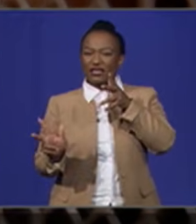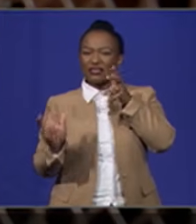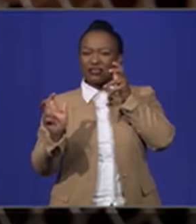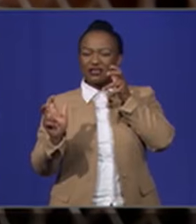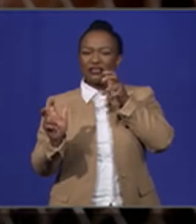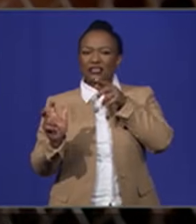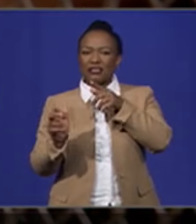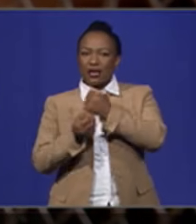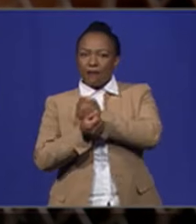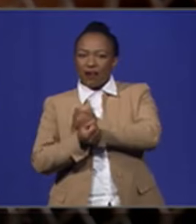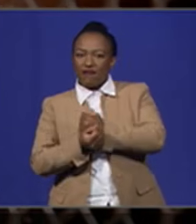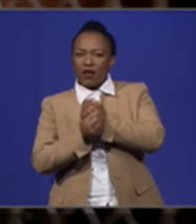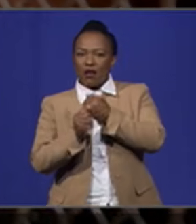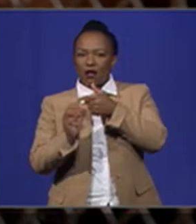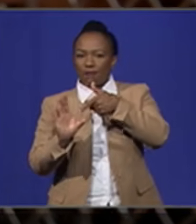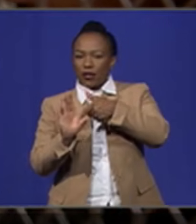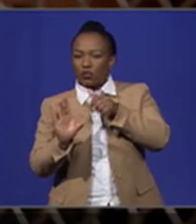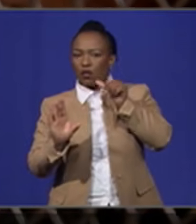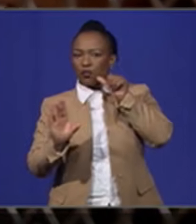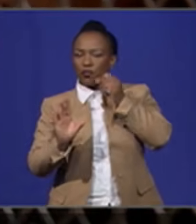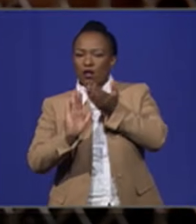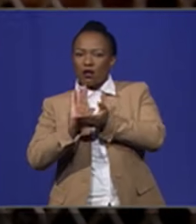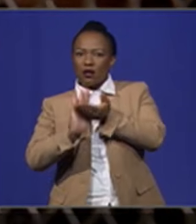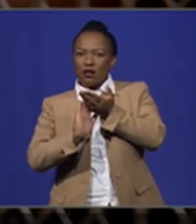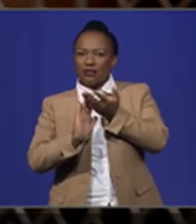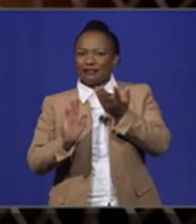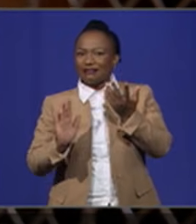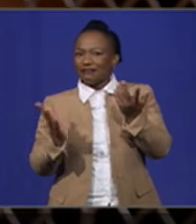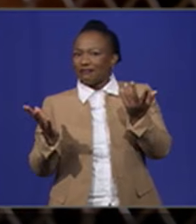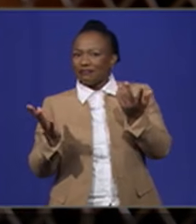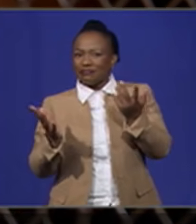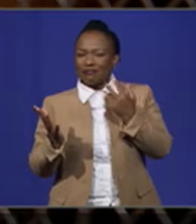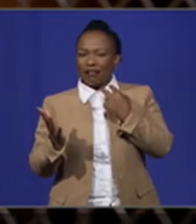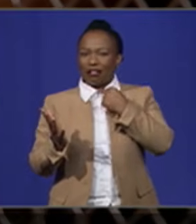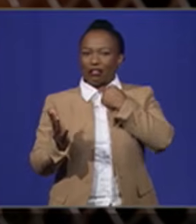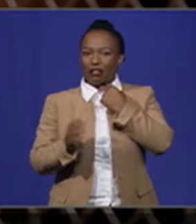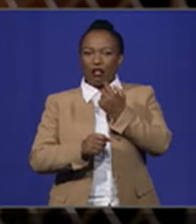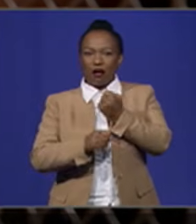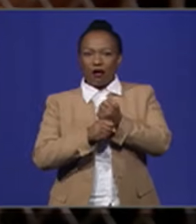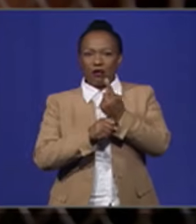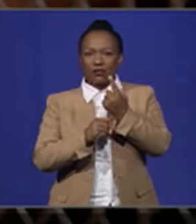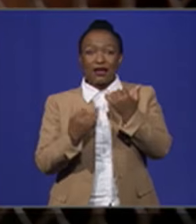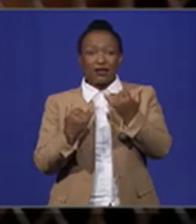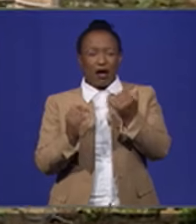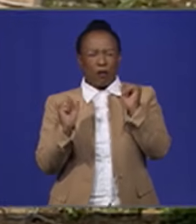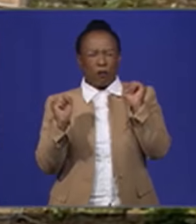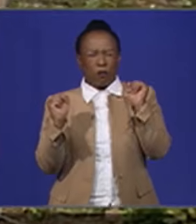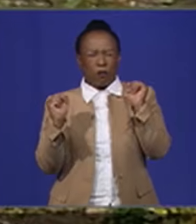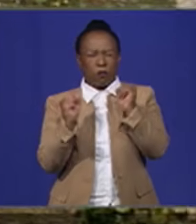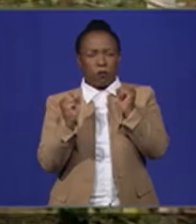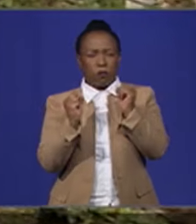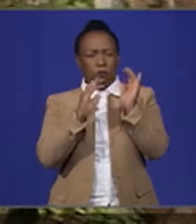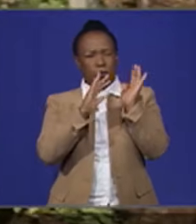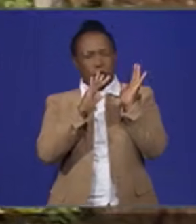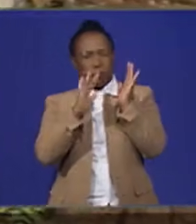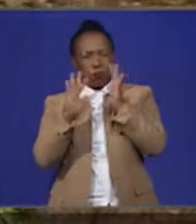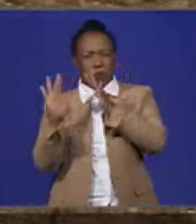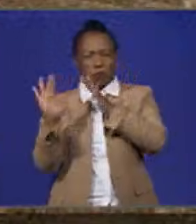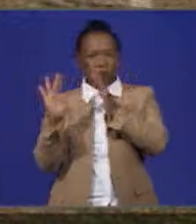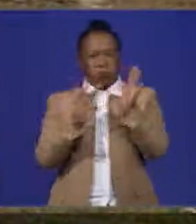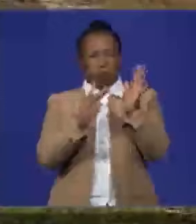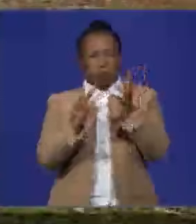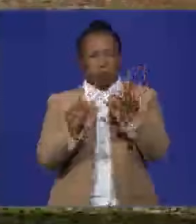tsa lookwane le parafene mme ba ketefalelwa ke go ithutafatsa jaaka Gauteng e padimotswe ke lekhubula mowa o tsididi.